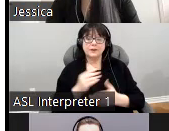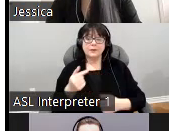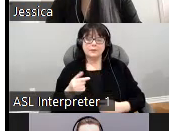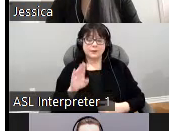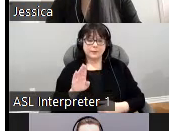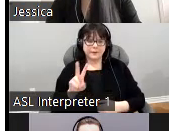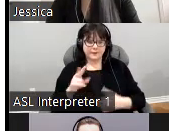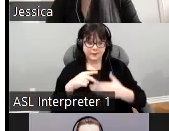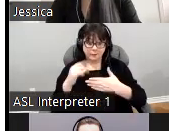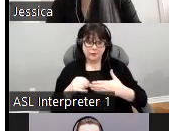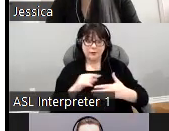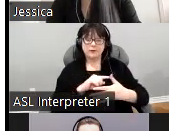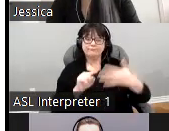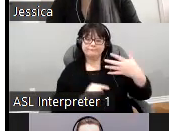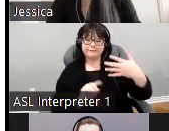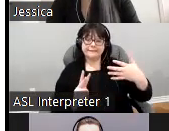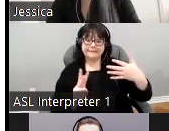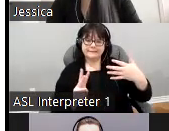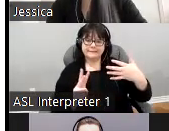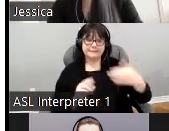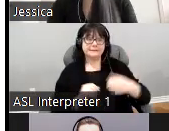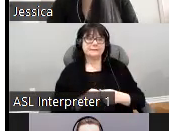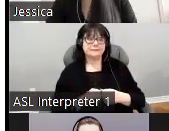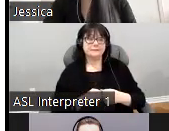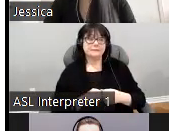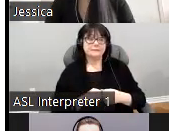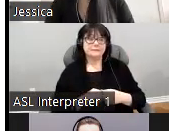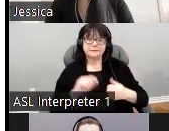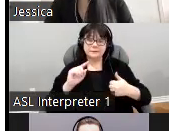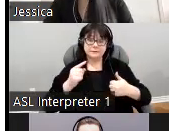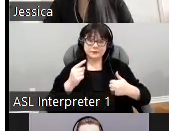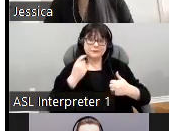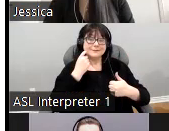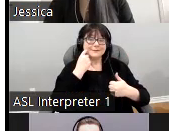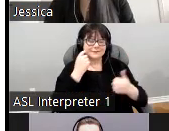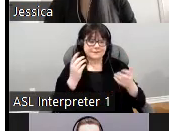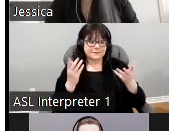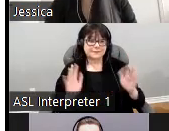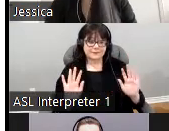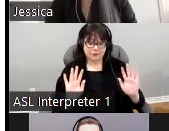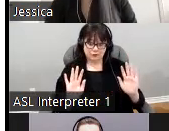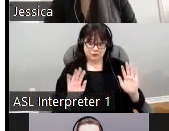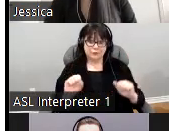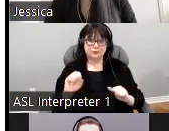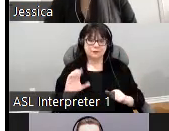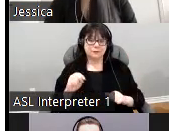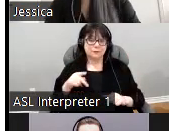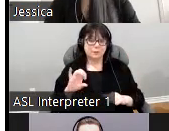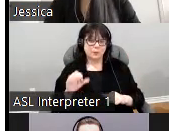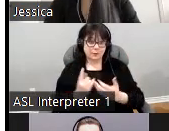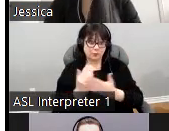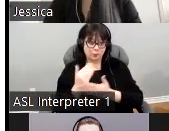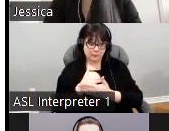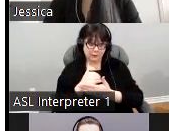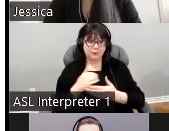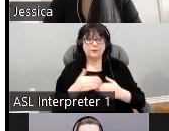here. And we just recently wrapped up our first task of the project, which was the scoping review. So next